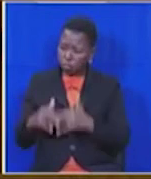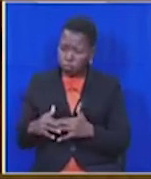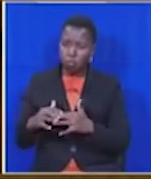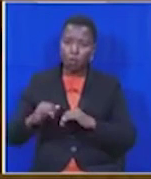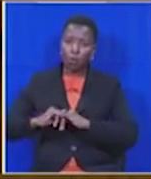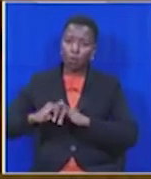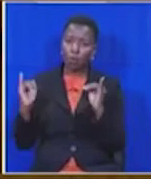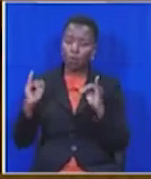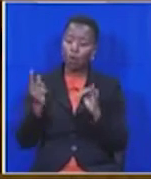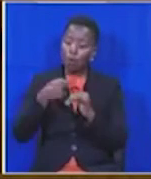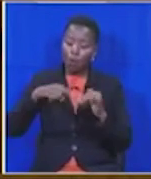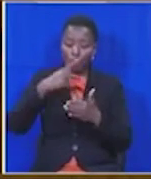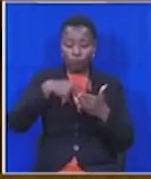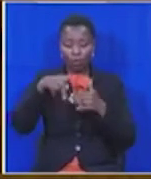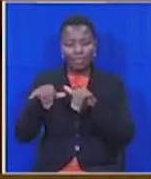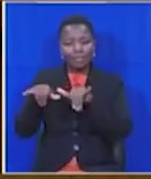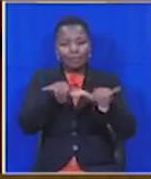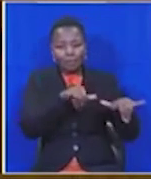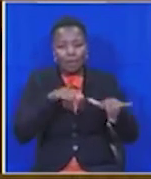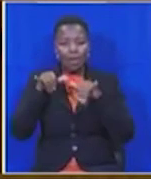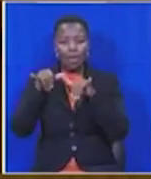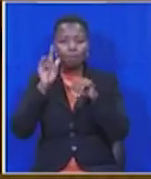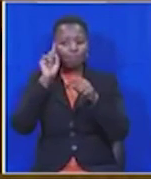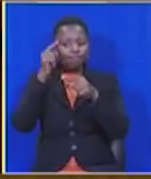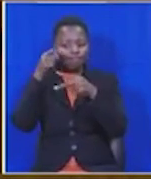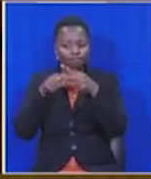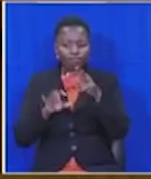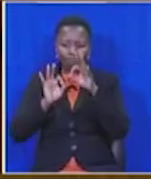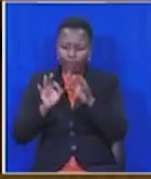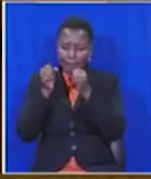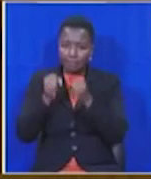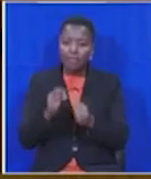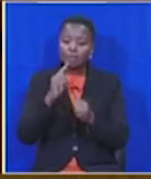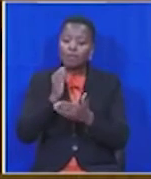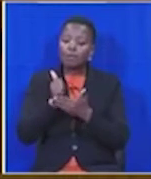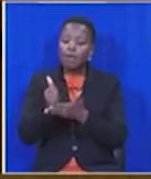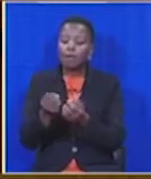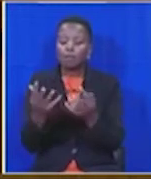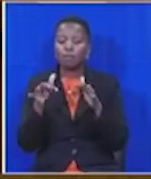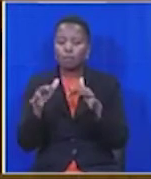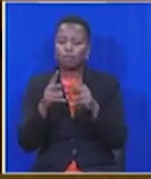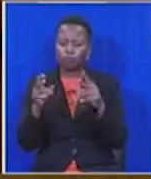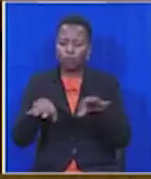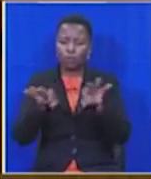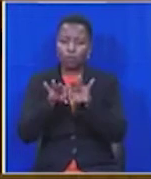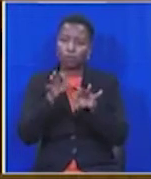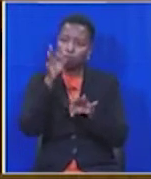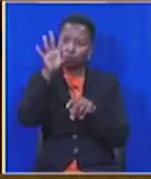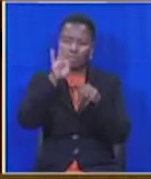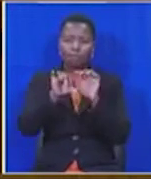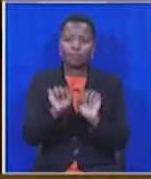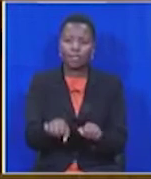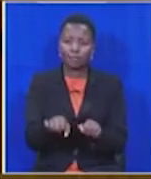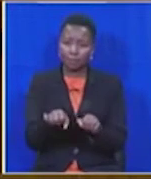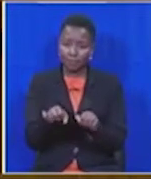common projects with concrete outcomes which benefit all sections of our people is the key to future success. We